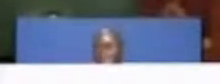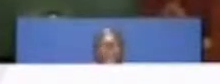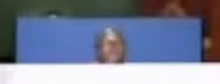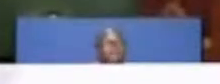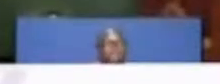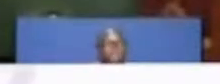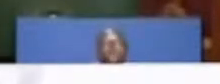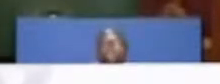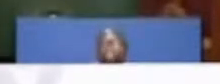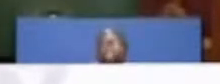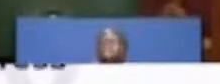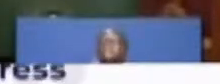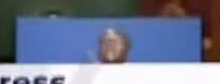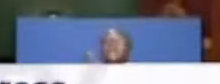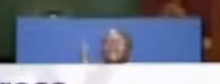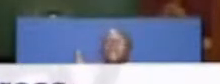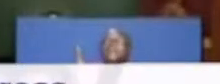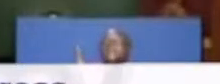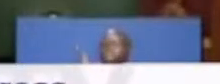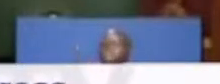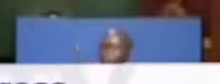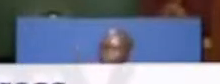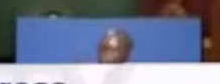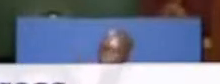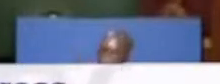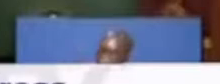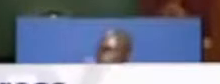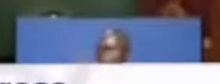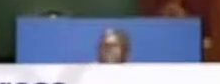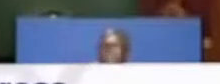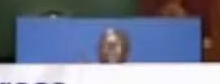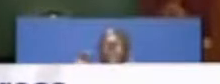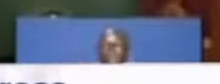in the queue to offload had to wait,